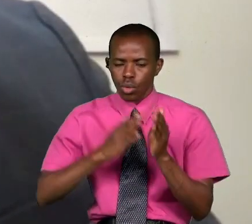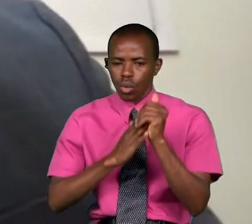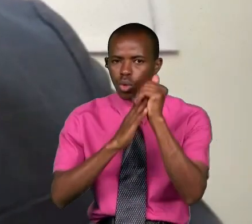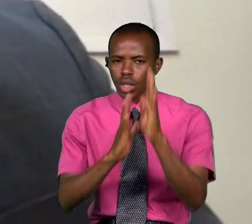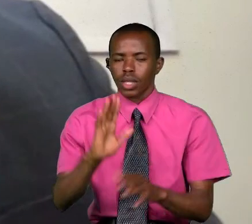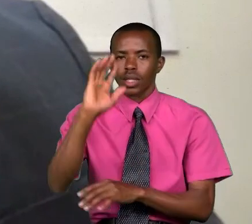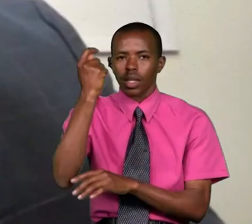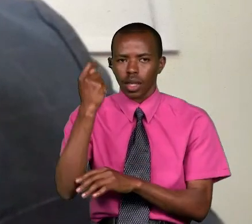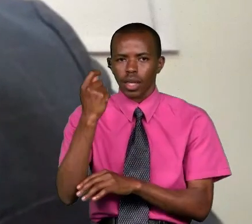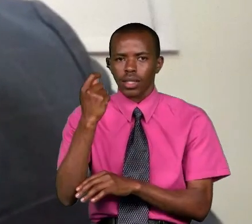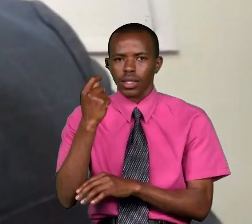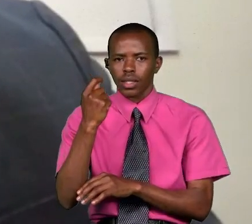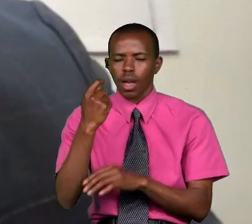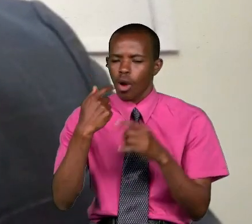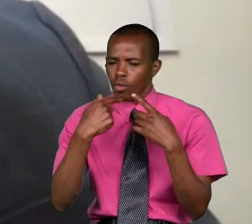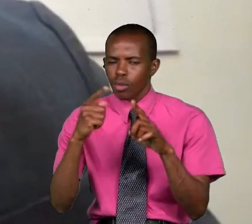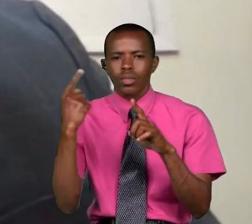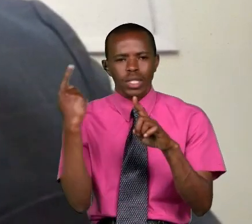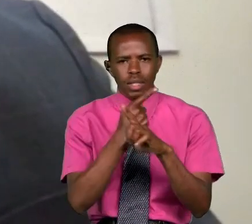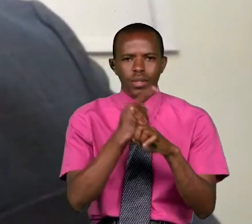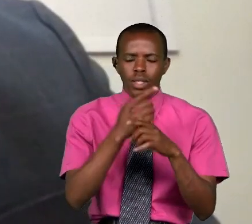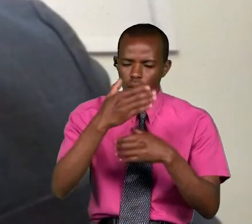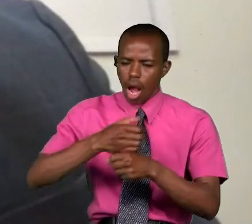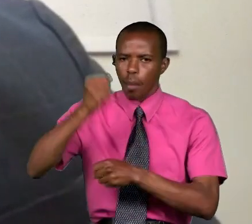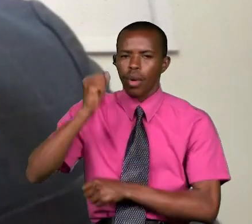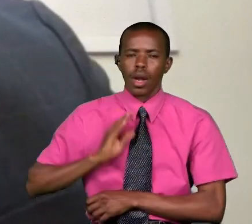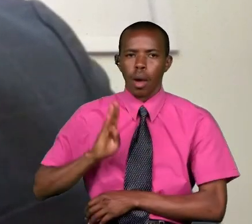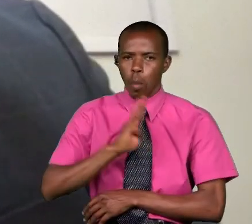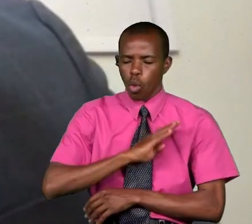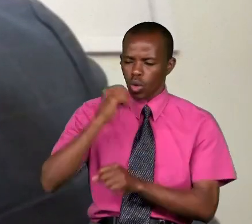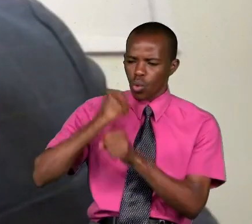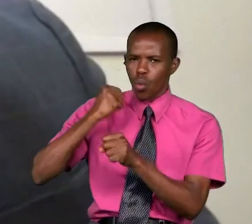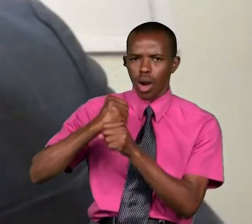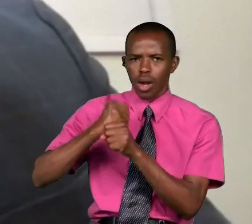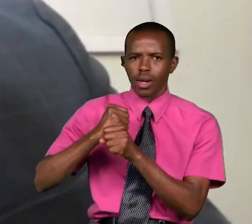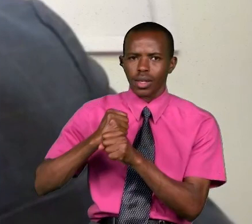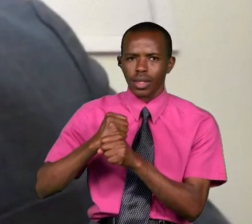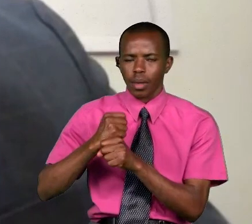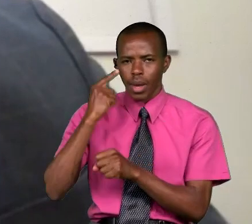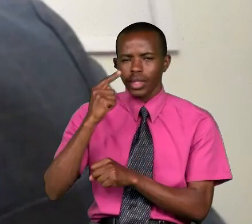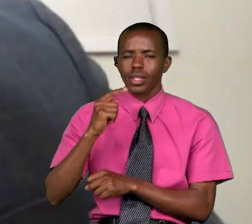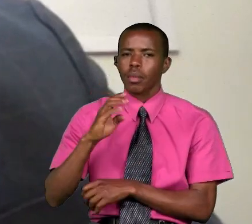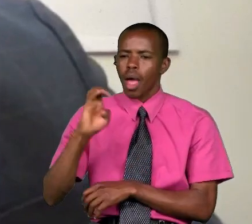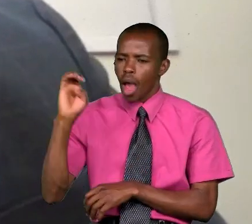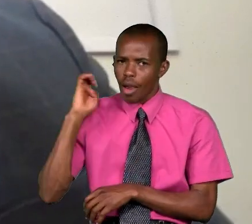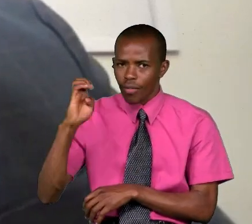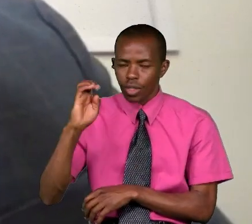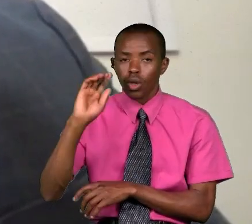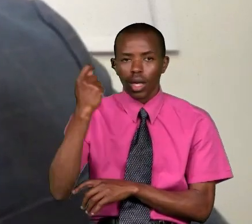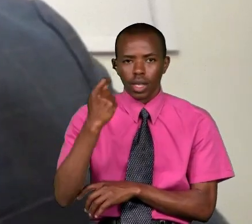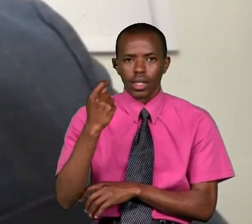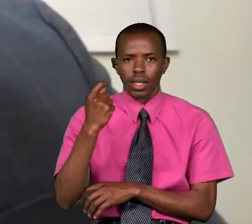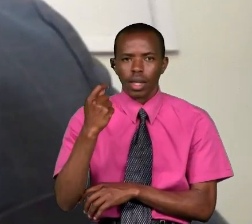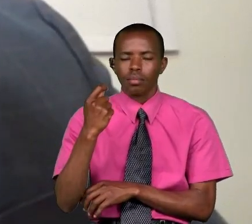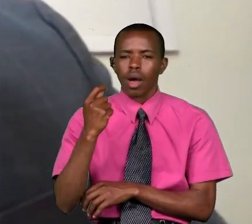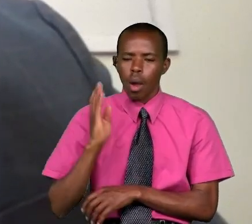country, drawn from different umbrella bodies, have been doing the work. I see the Evangelical Alliance of Kenya as a board